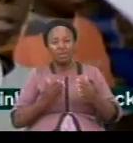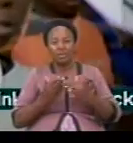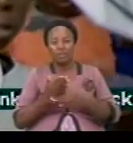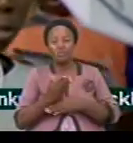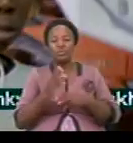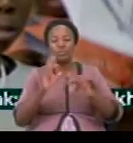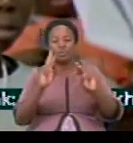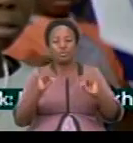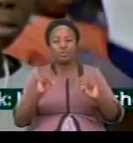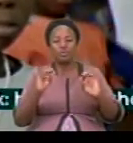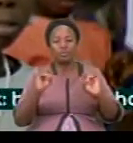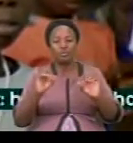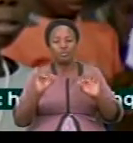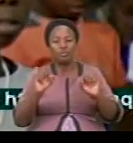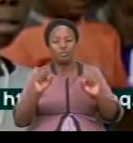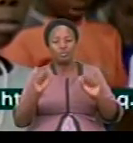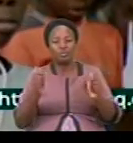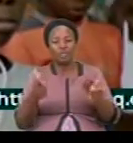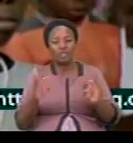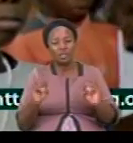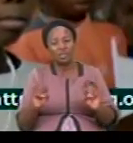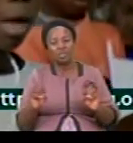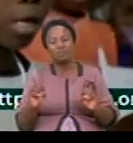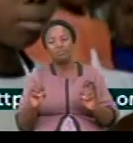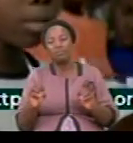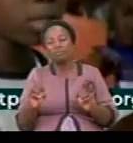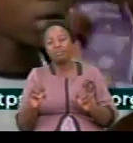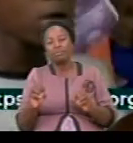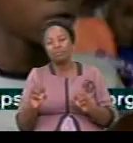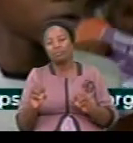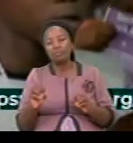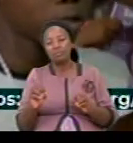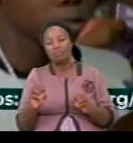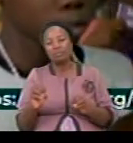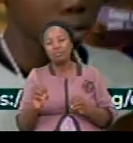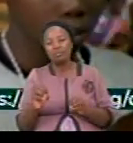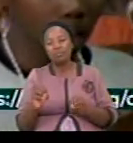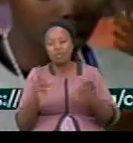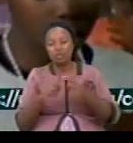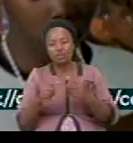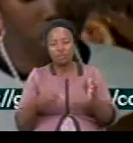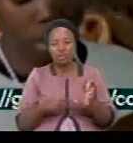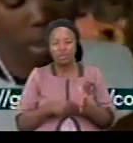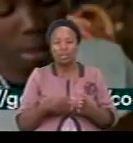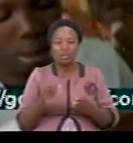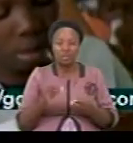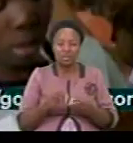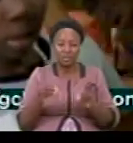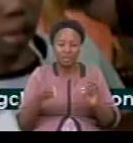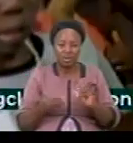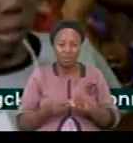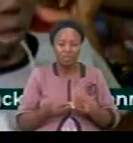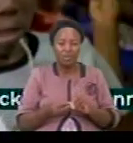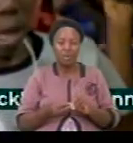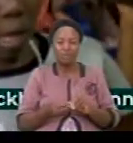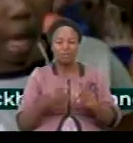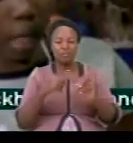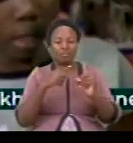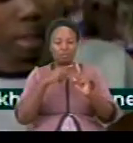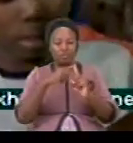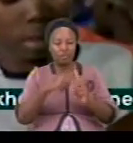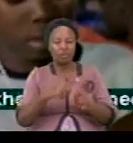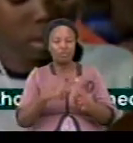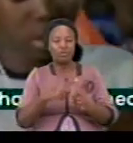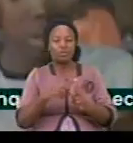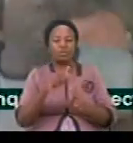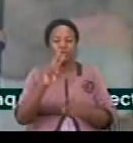to this number Plus two three four nine one